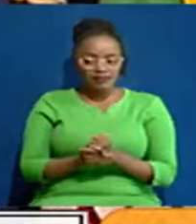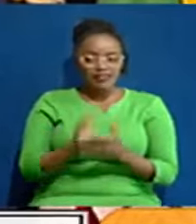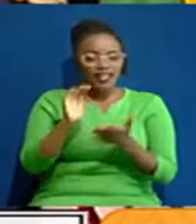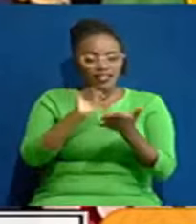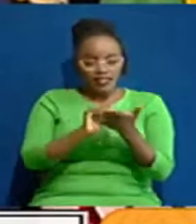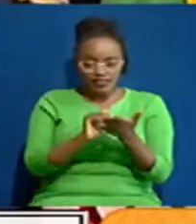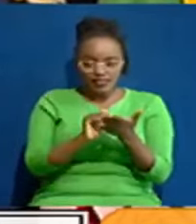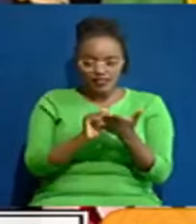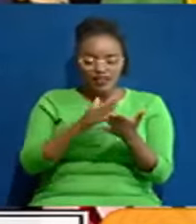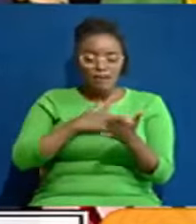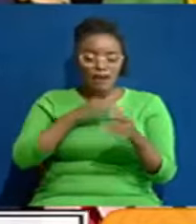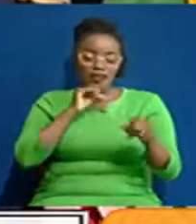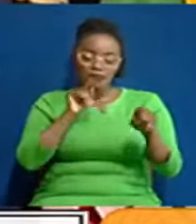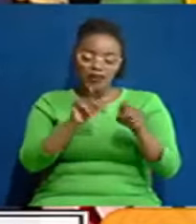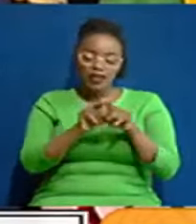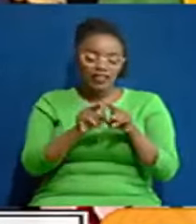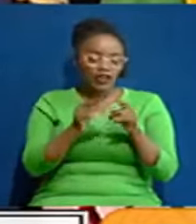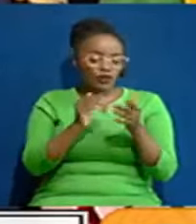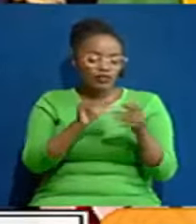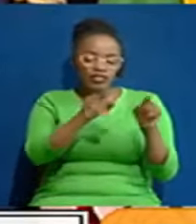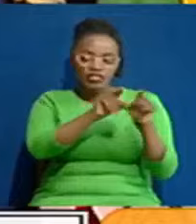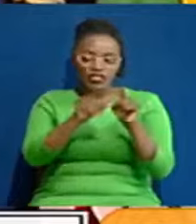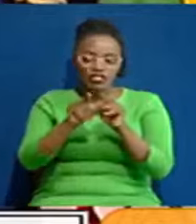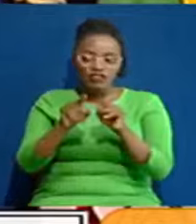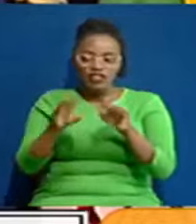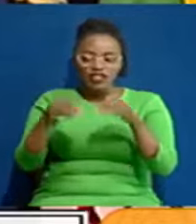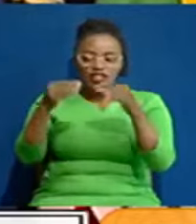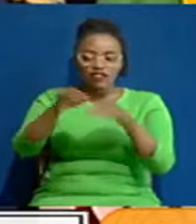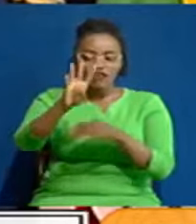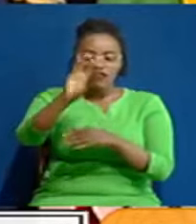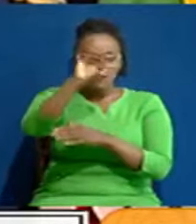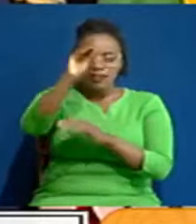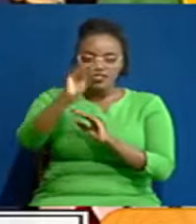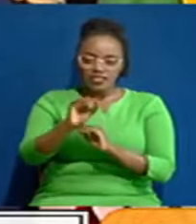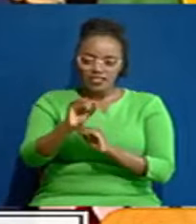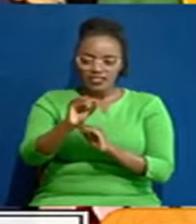Again, my late brother left me another 4%